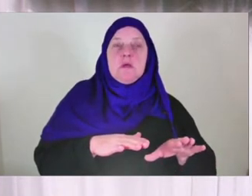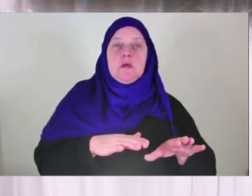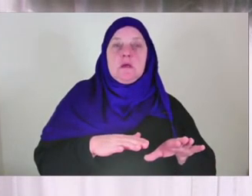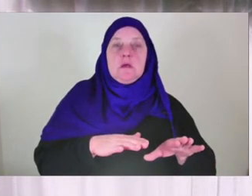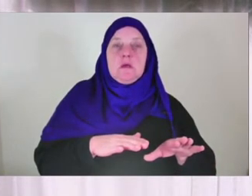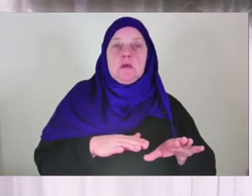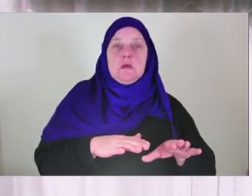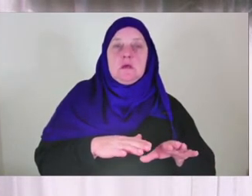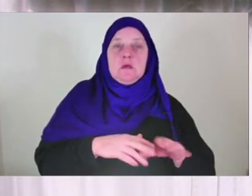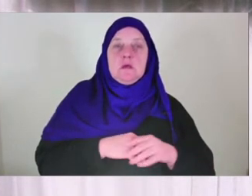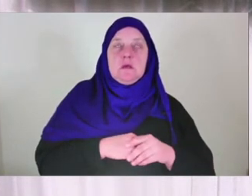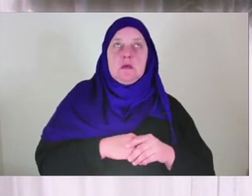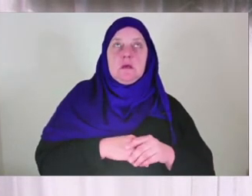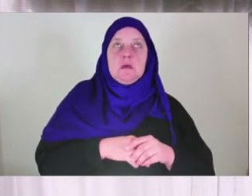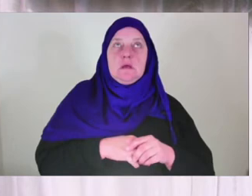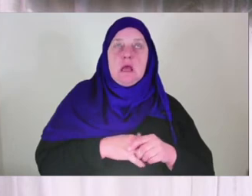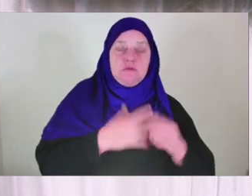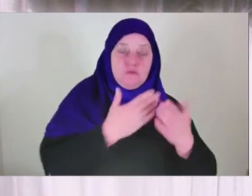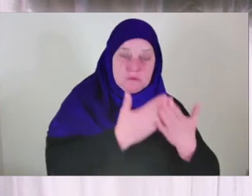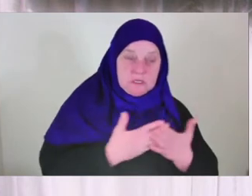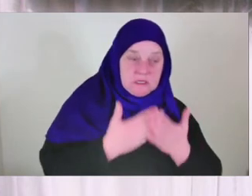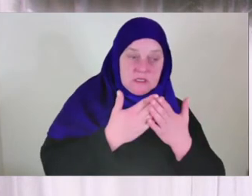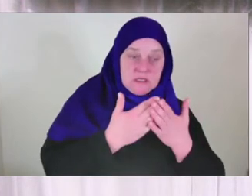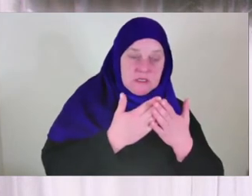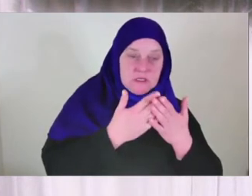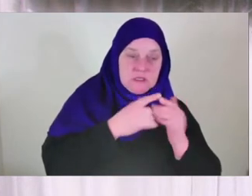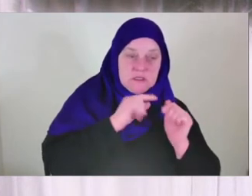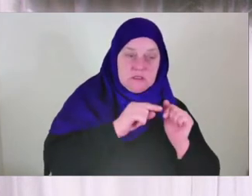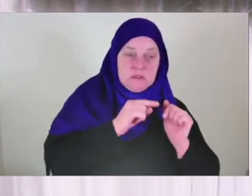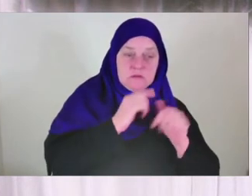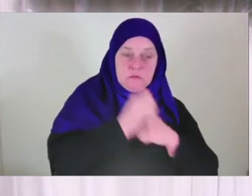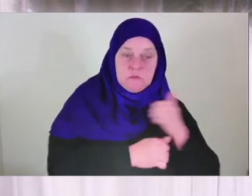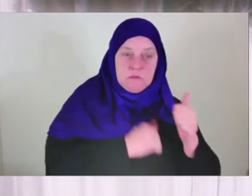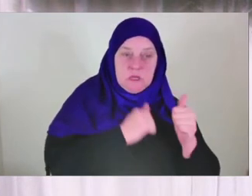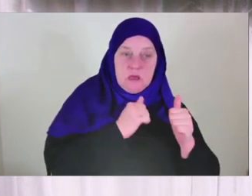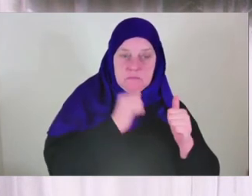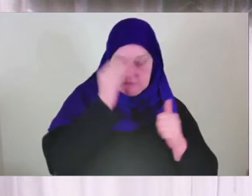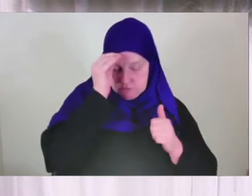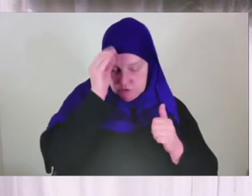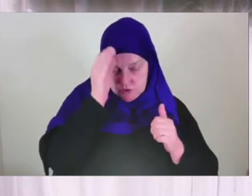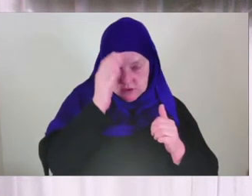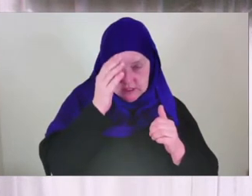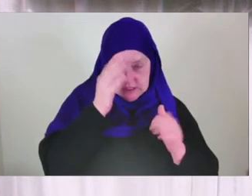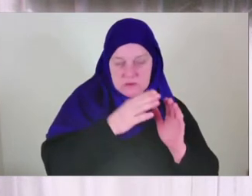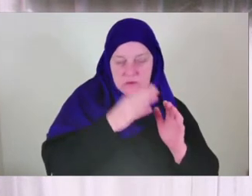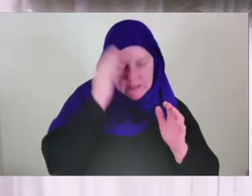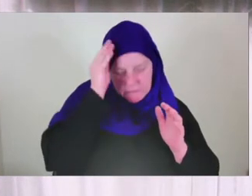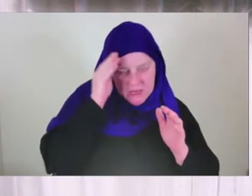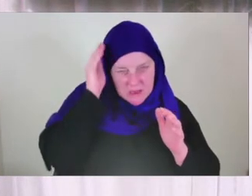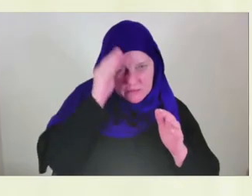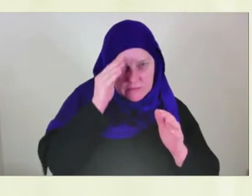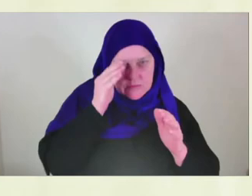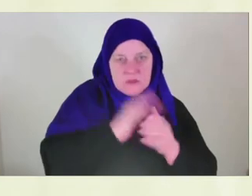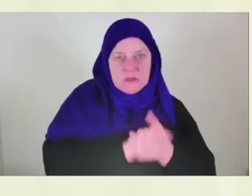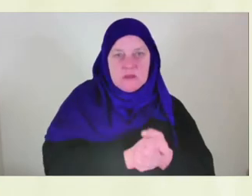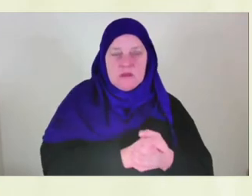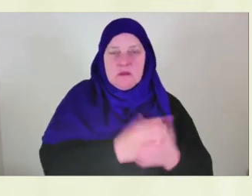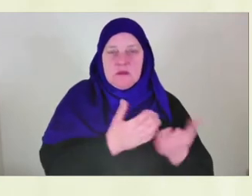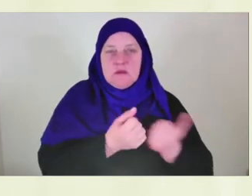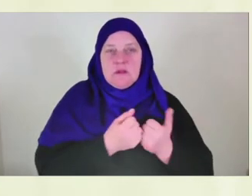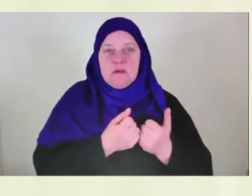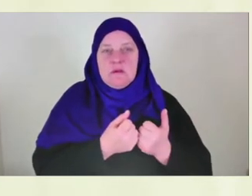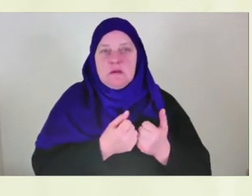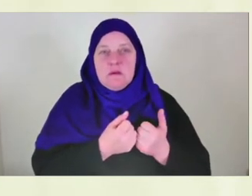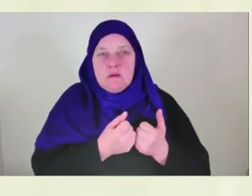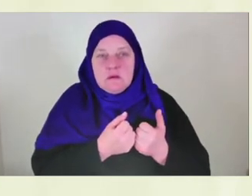like you would say, about $150 a month, around that kind of money, which is, people that have lived in